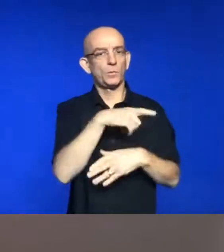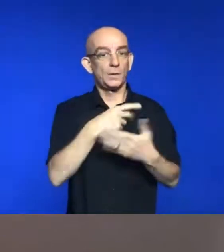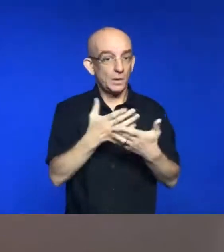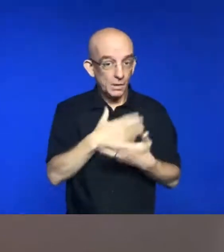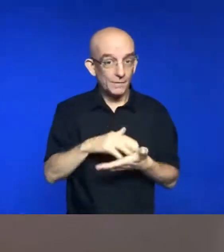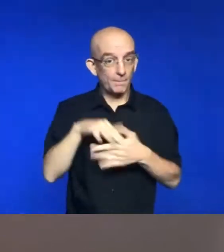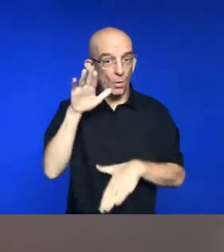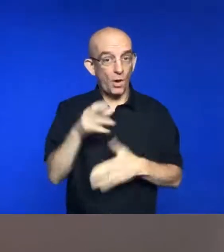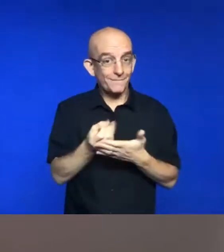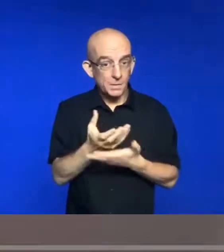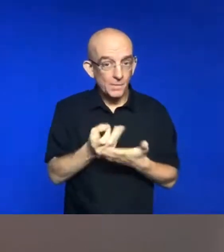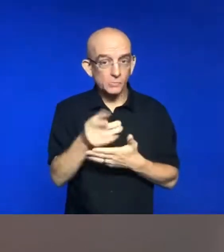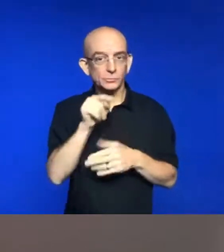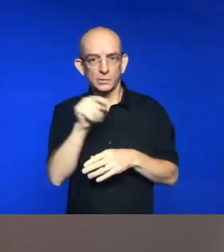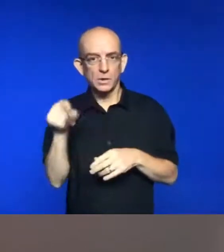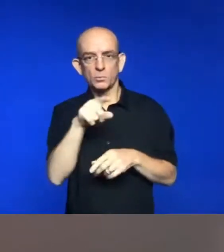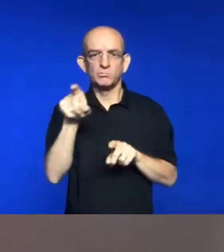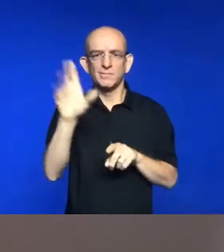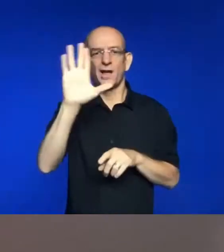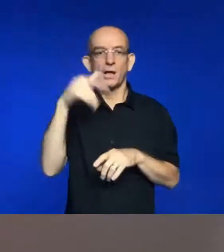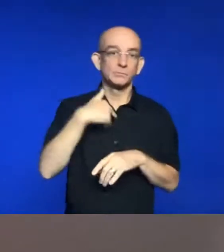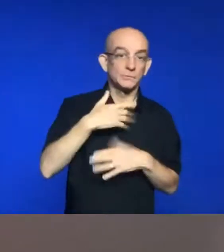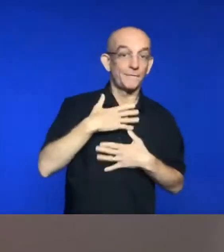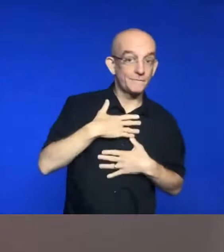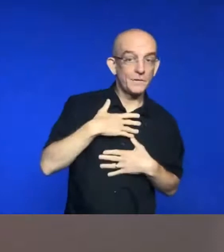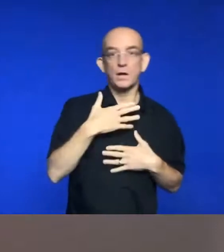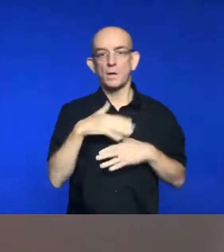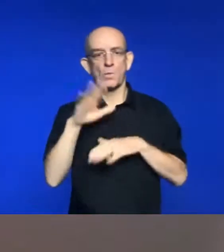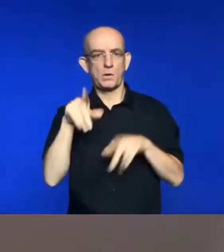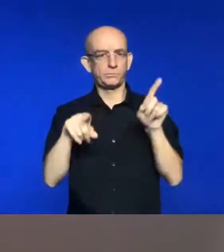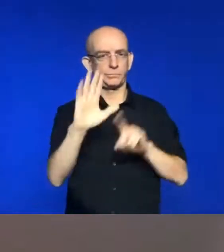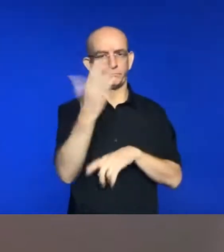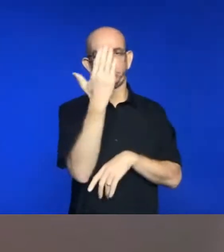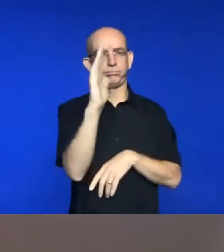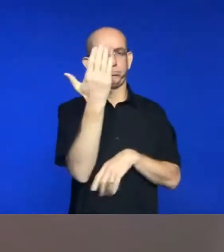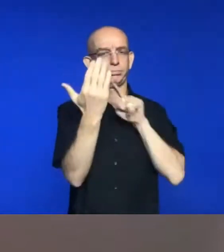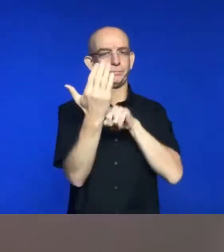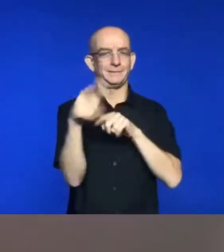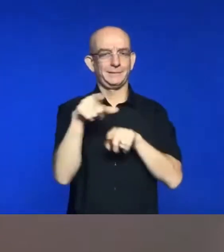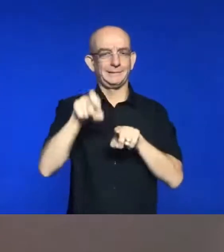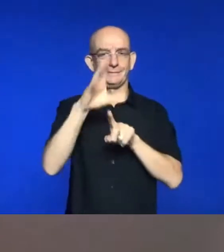third and last session of today. I will hand over to